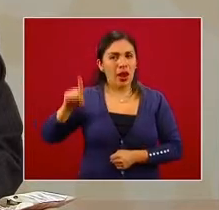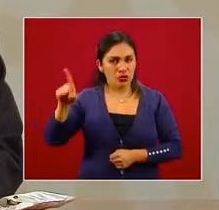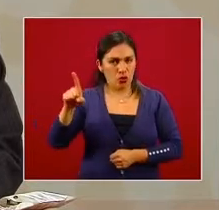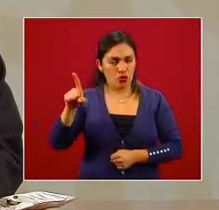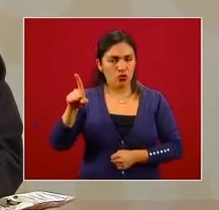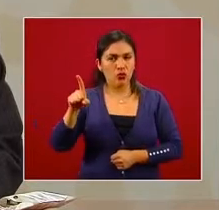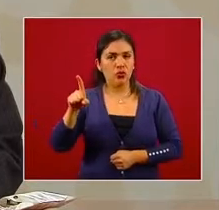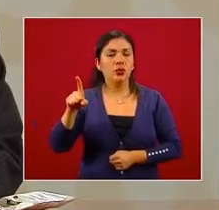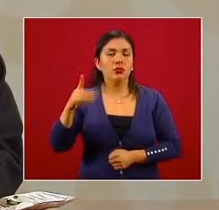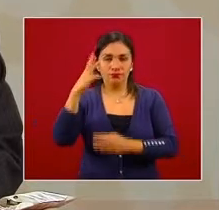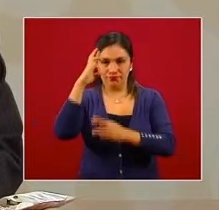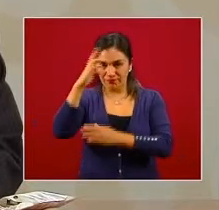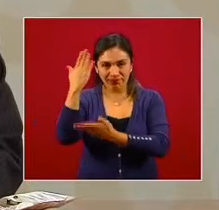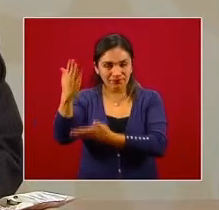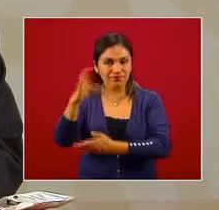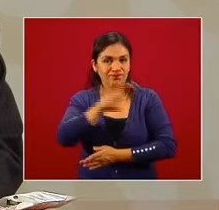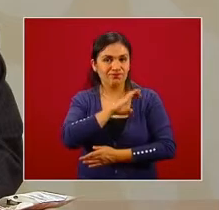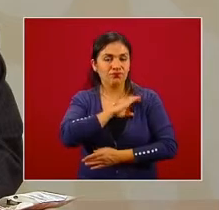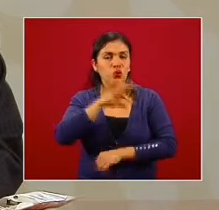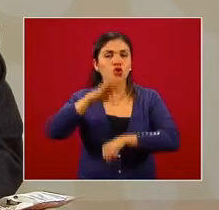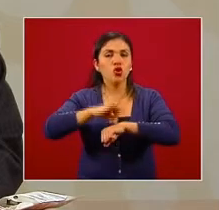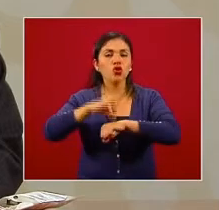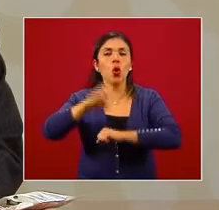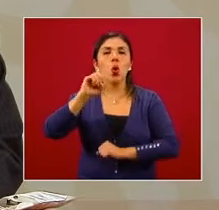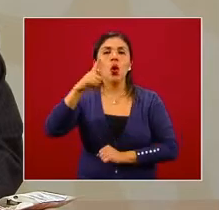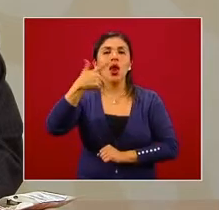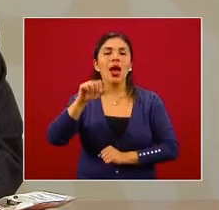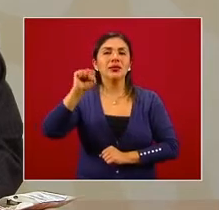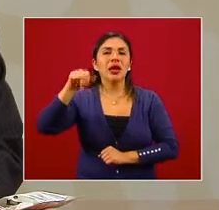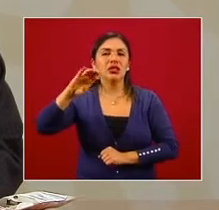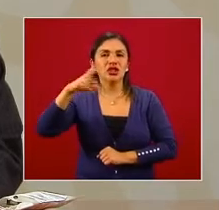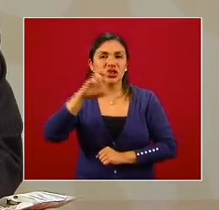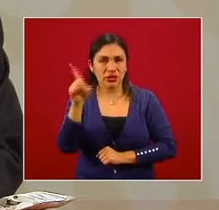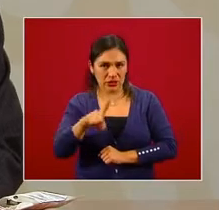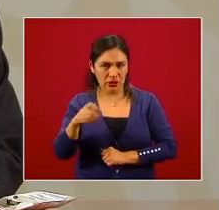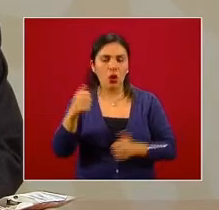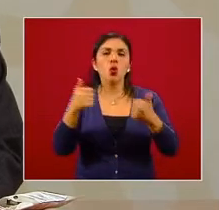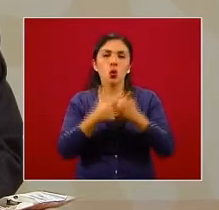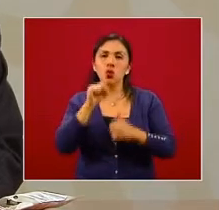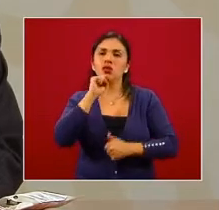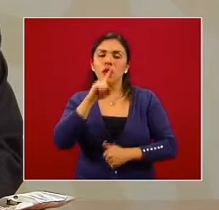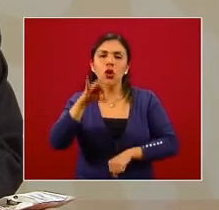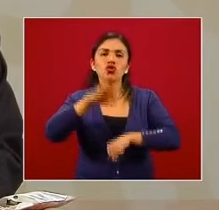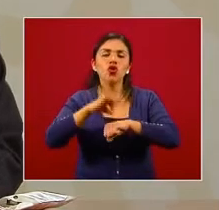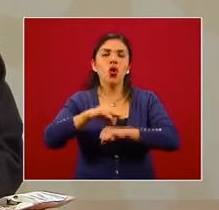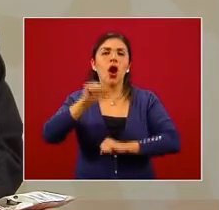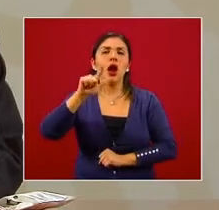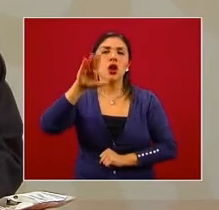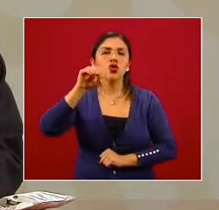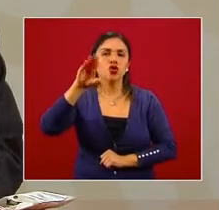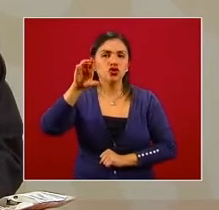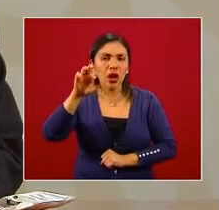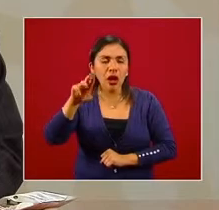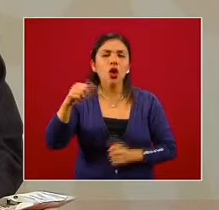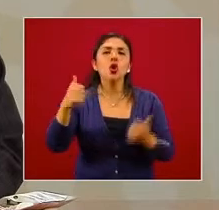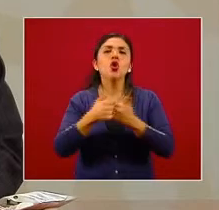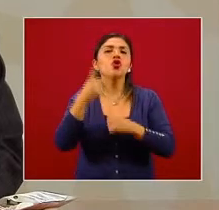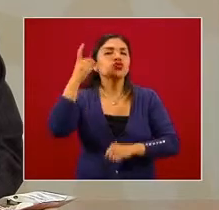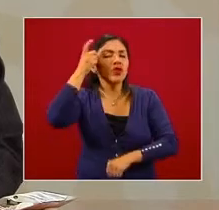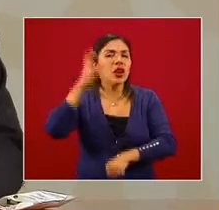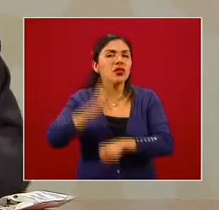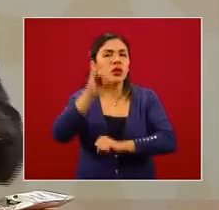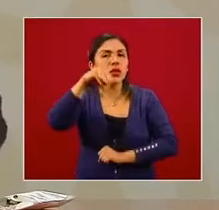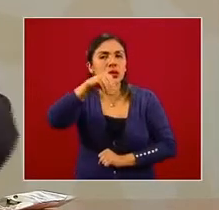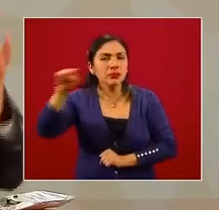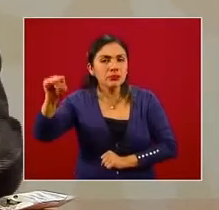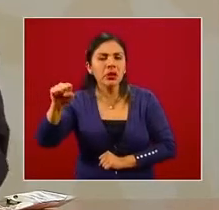Minister of the Interior who appealed for all of these people to come together. Mr. Cordero, also Dr.